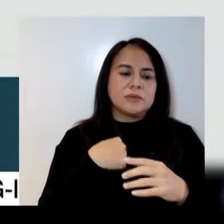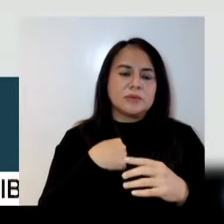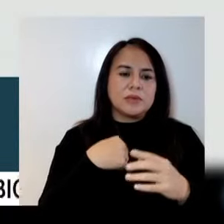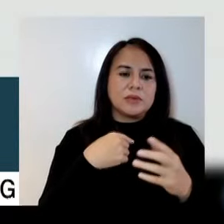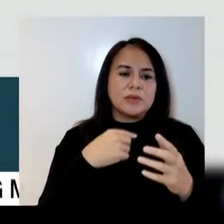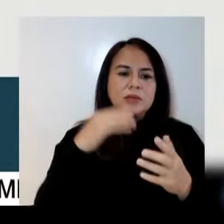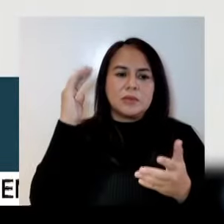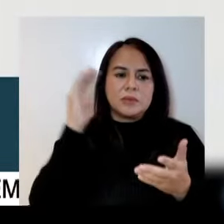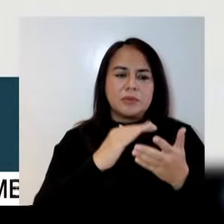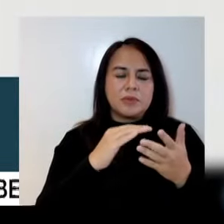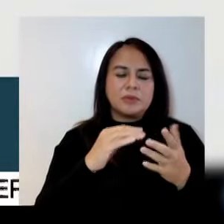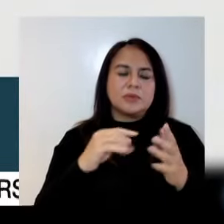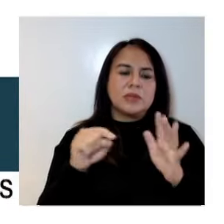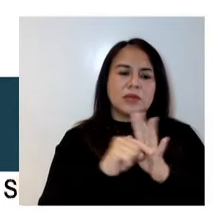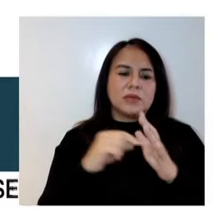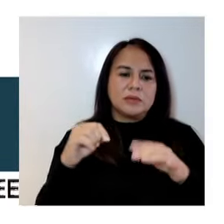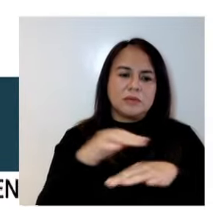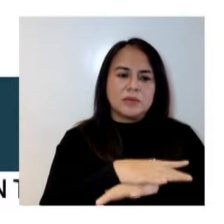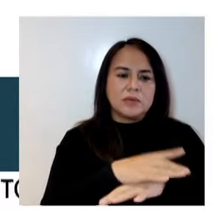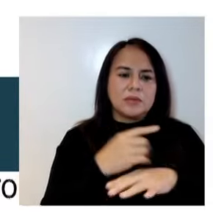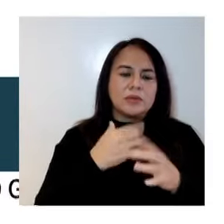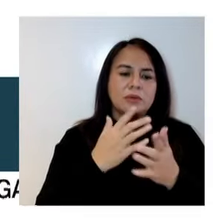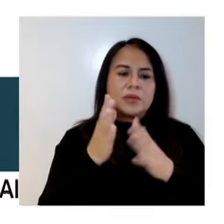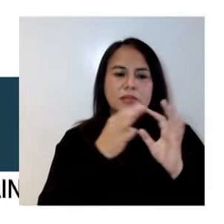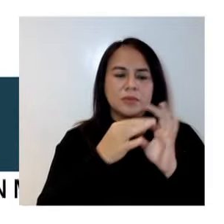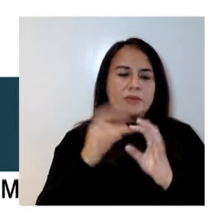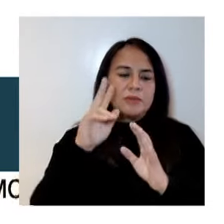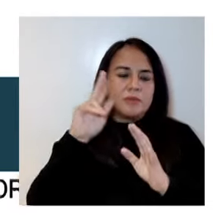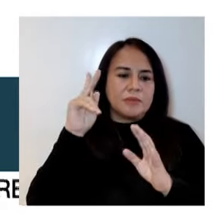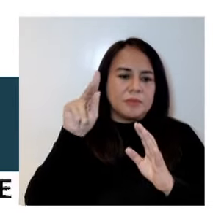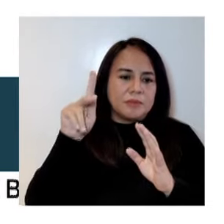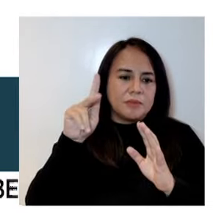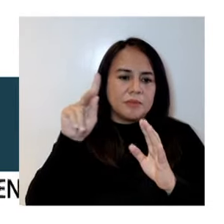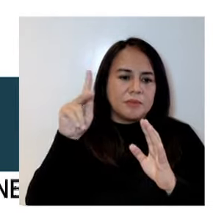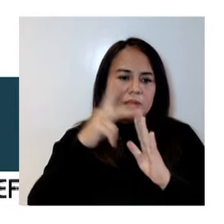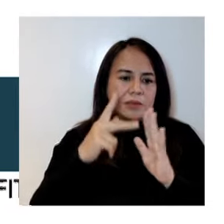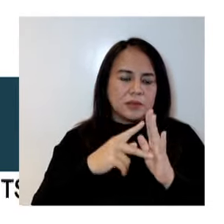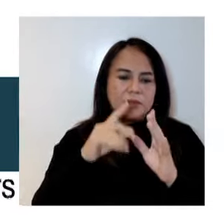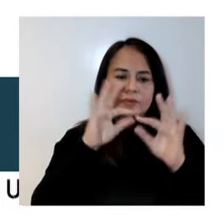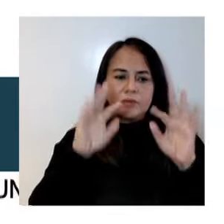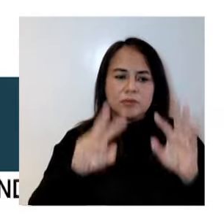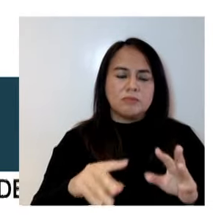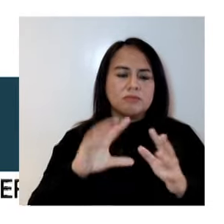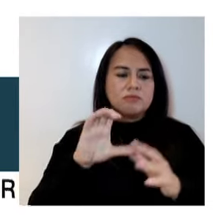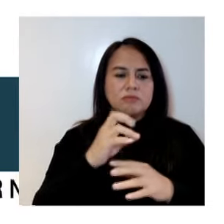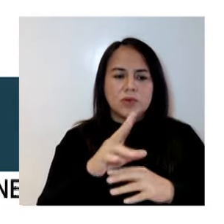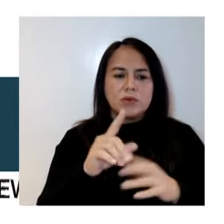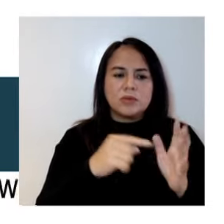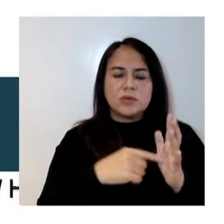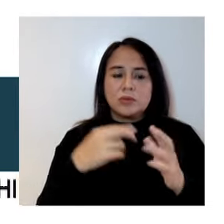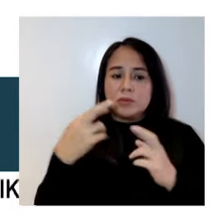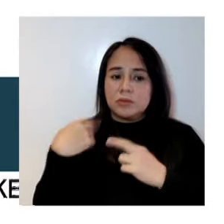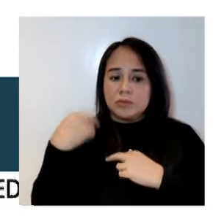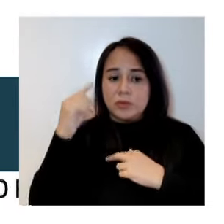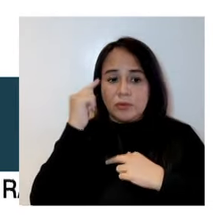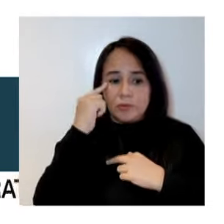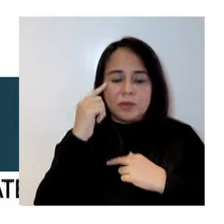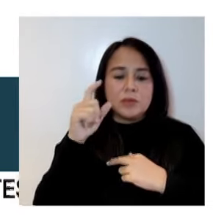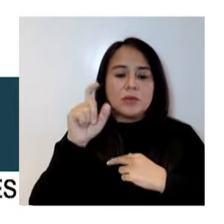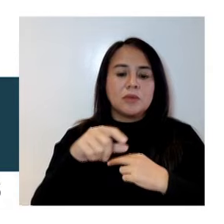these attacks through a rights-based policy framework. The CHR stresses it is the state's obligation to ensure